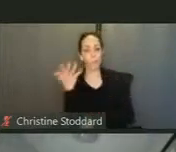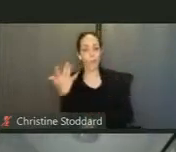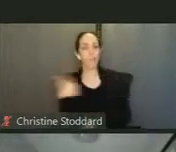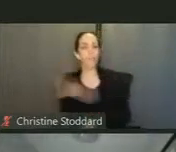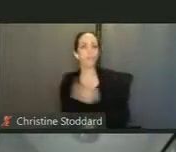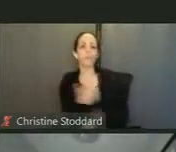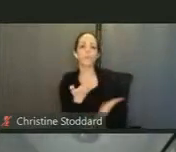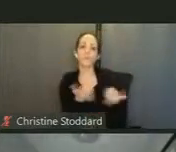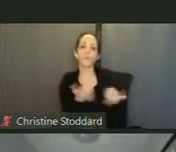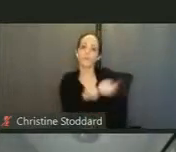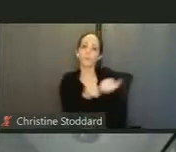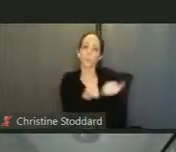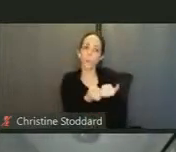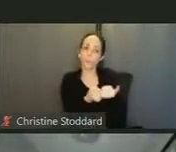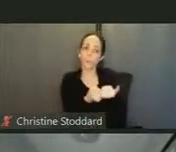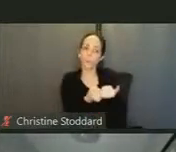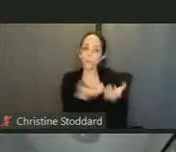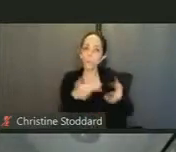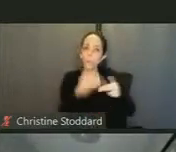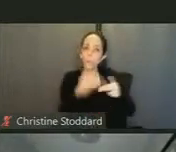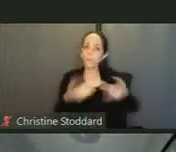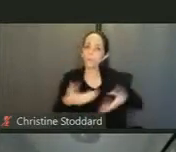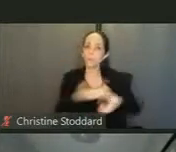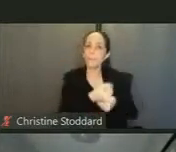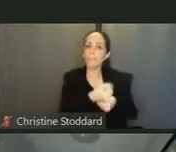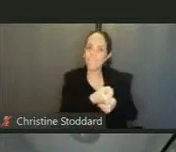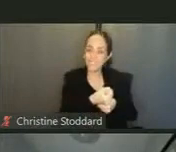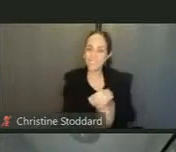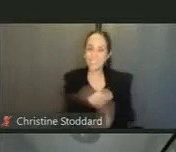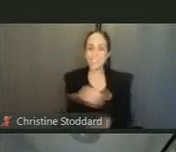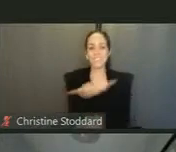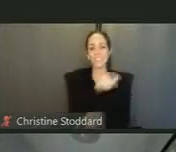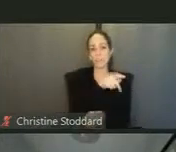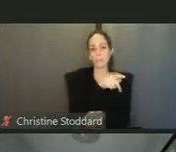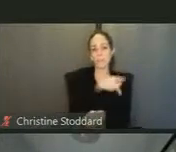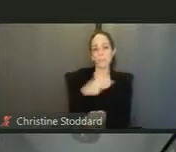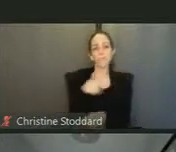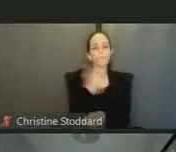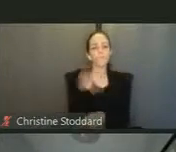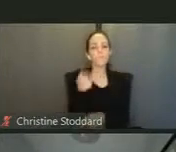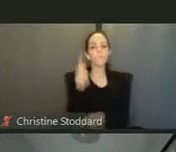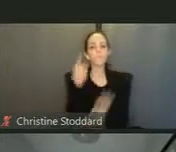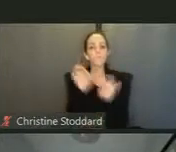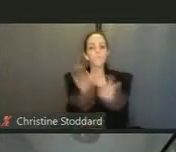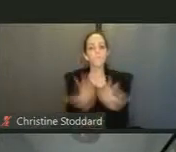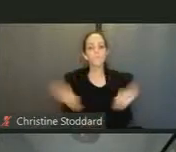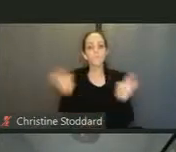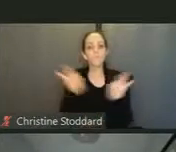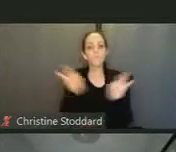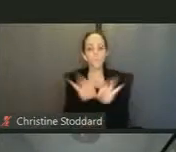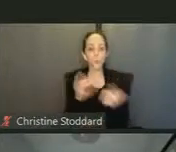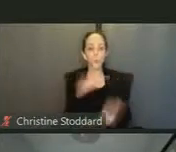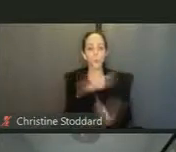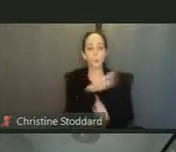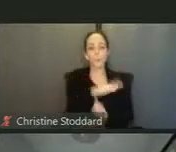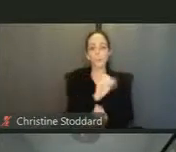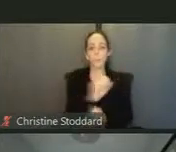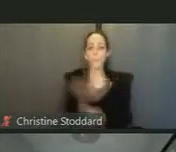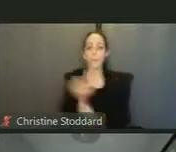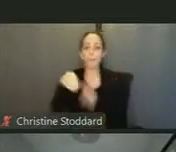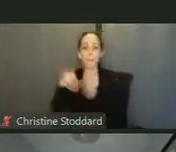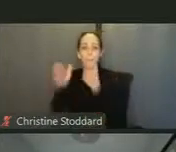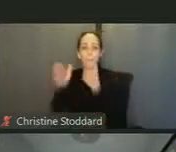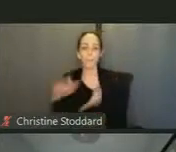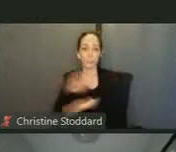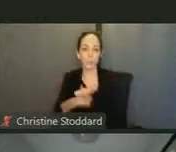build trust. Like PPS, we understand the importance of returning children back to in-person school,